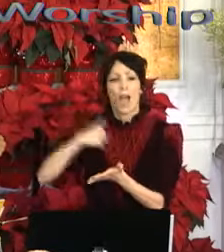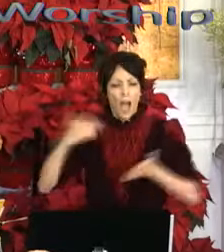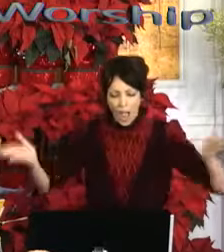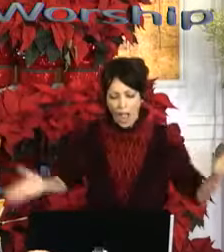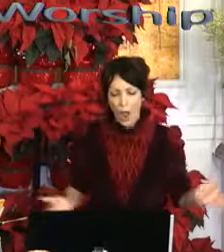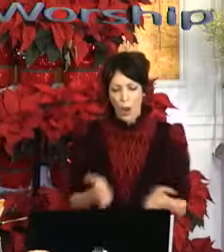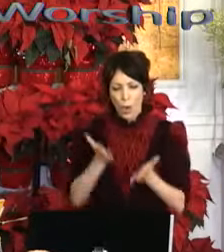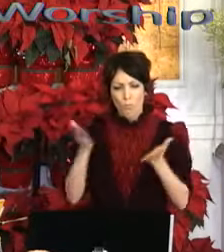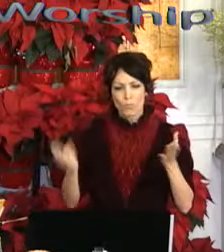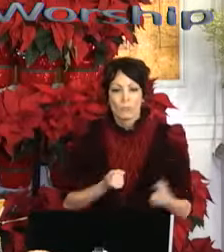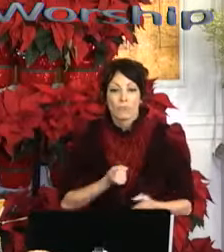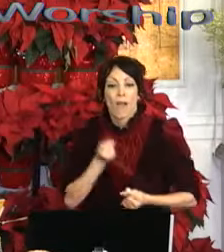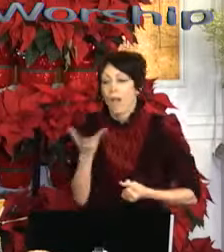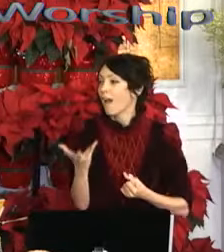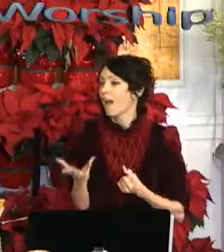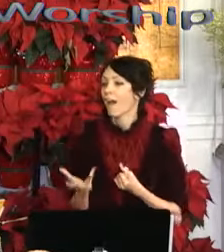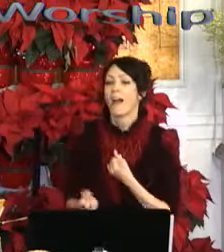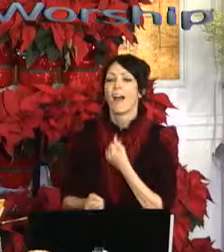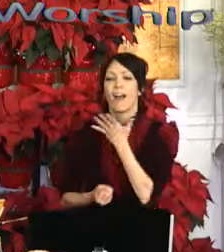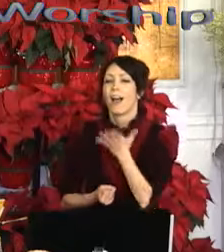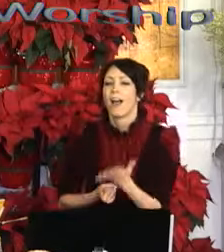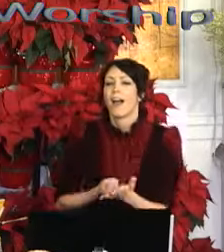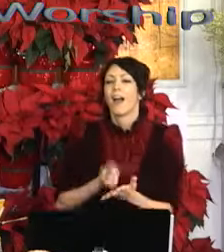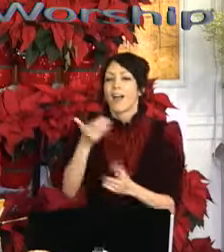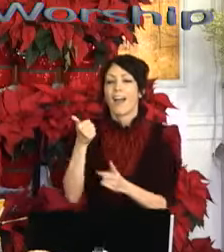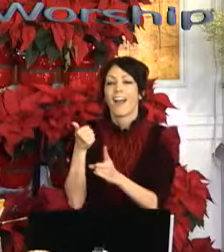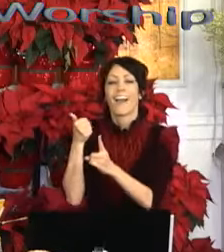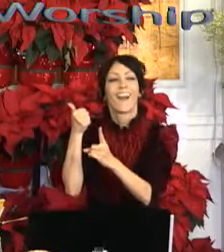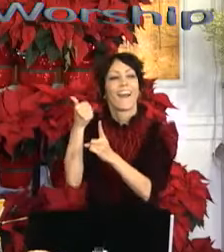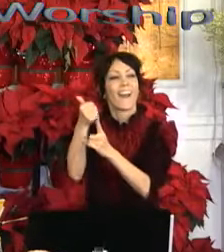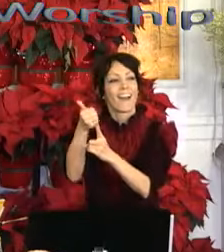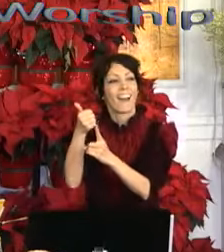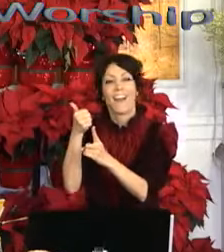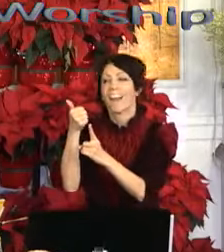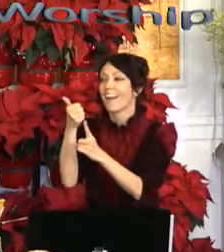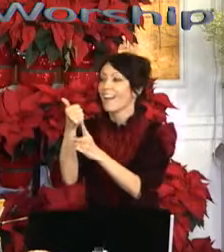dance. I hope you dance.